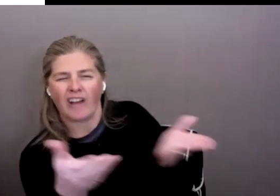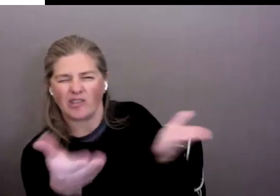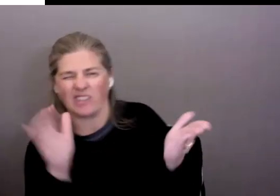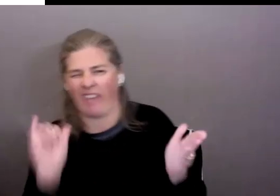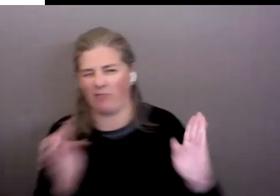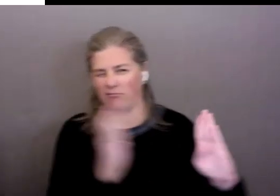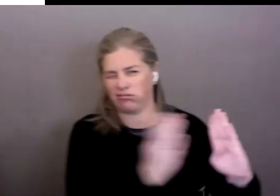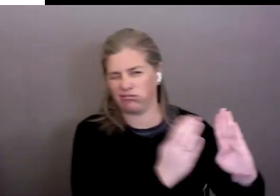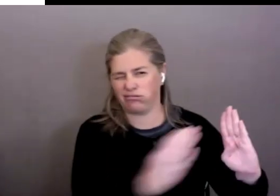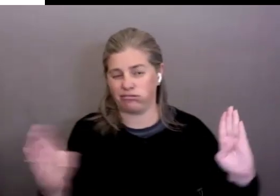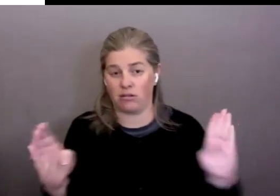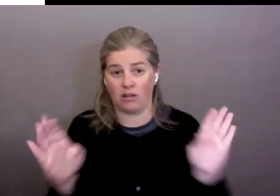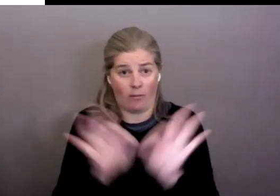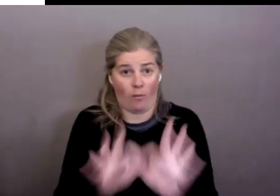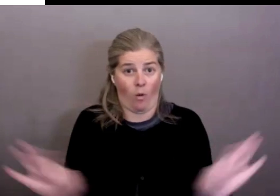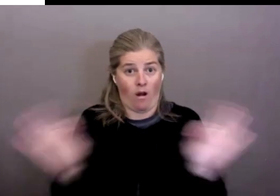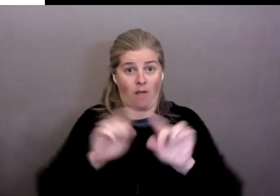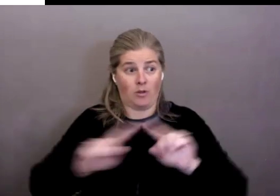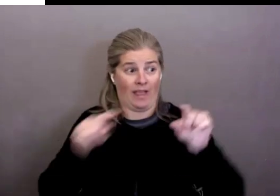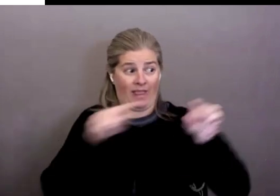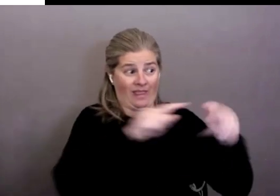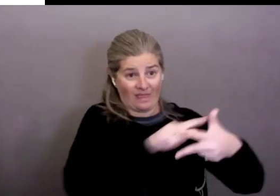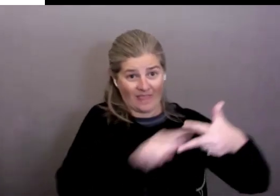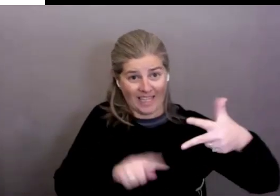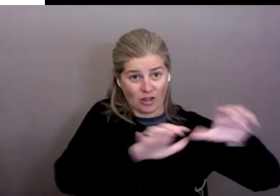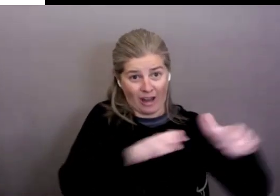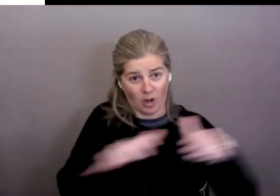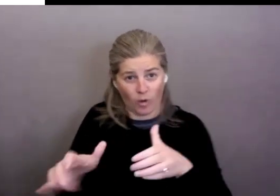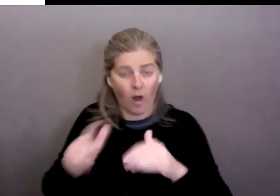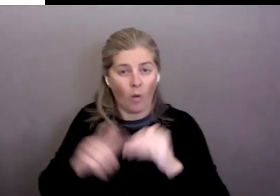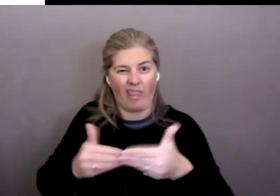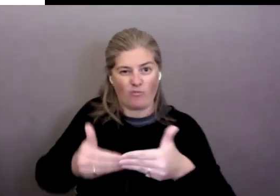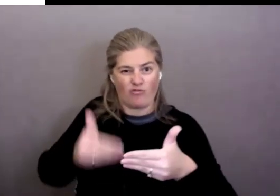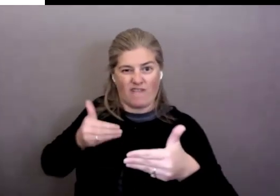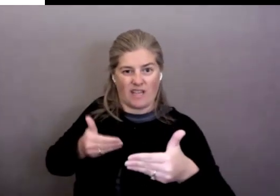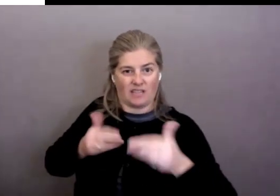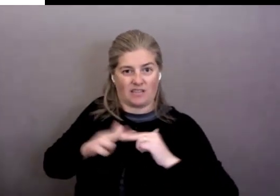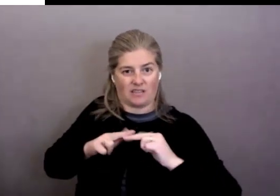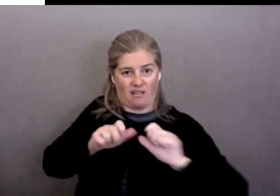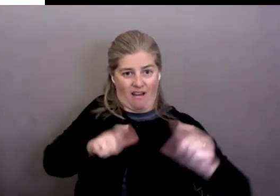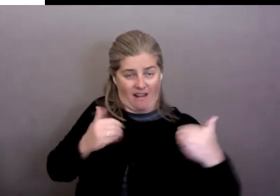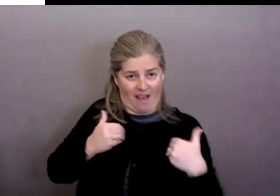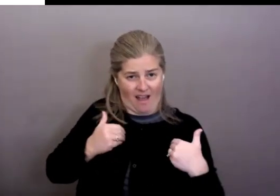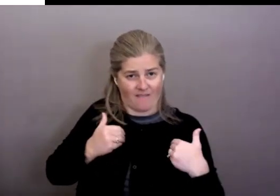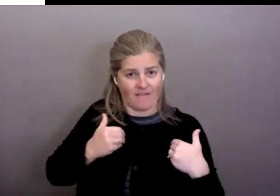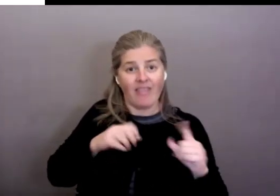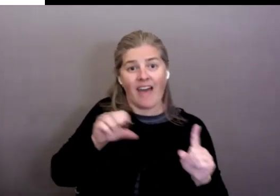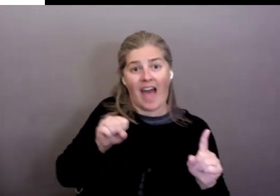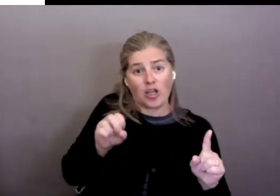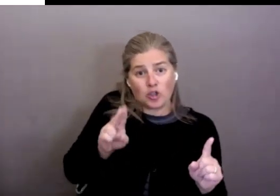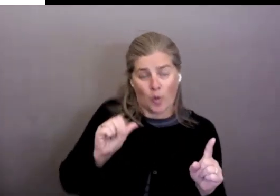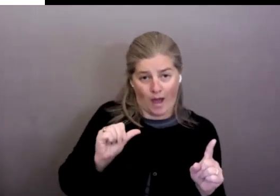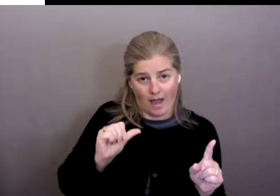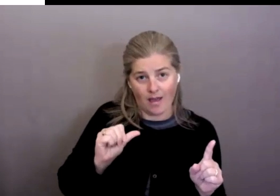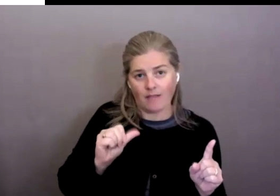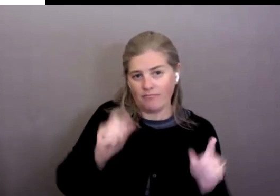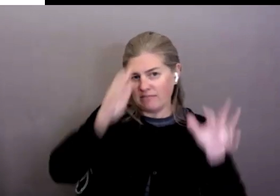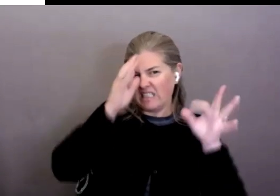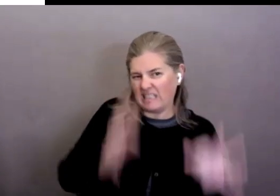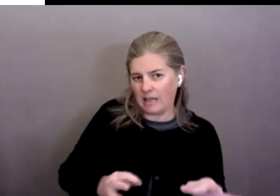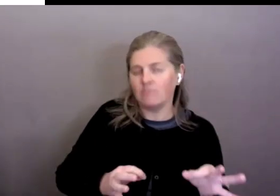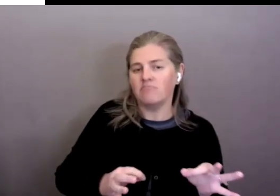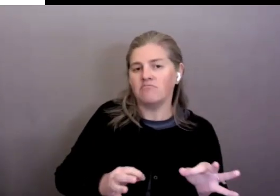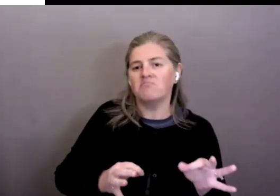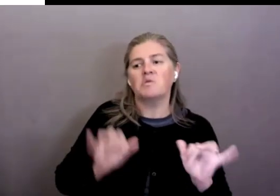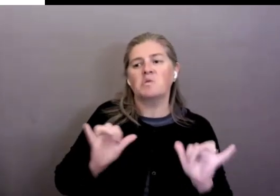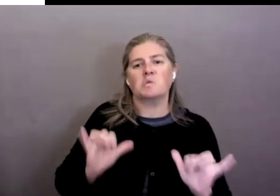So the key distinction between these categories and those listed on the previous slide is that the SUA has decided that it needs to